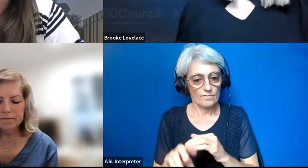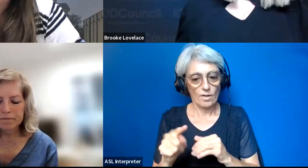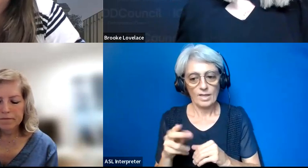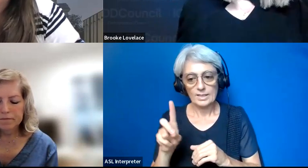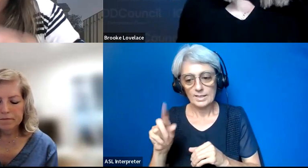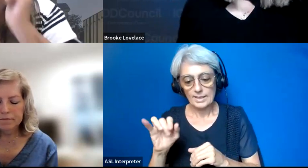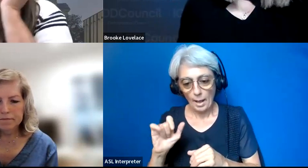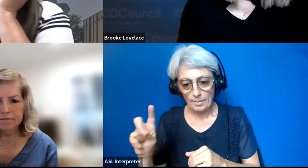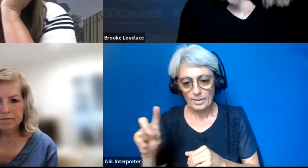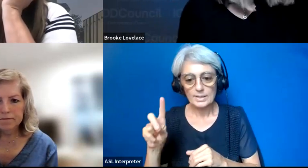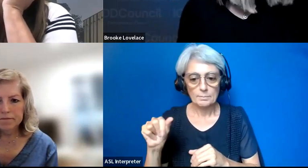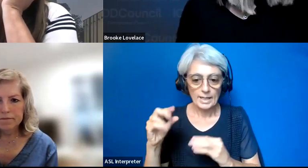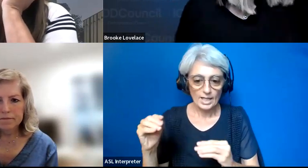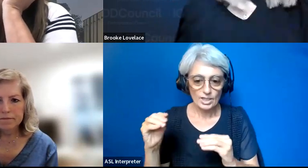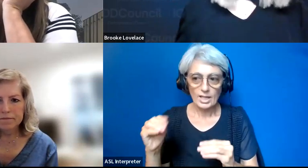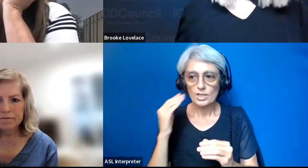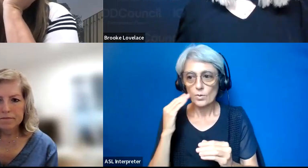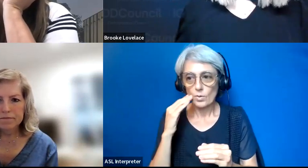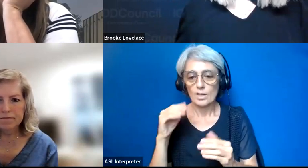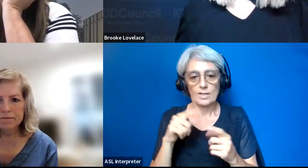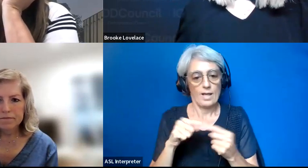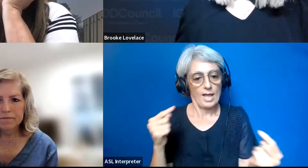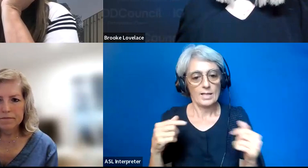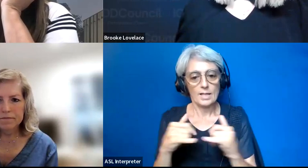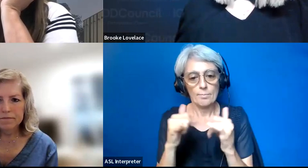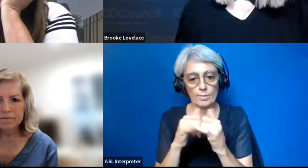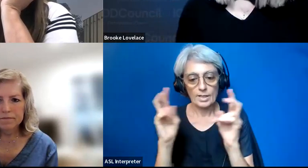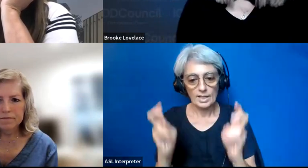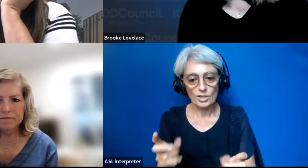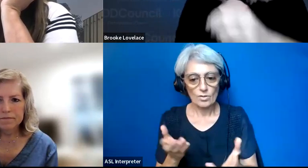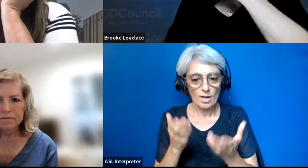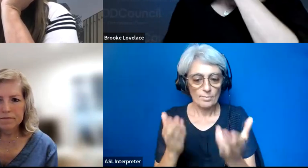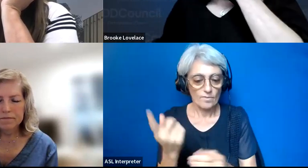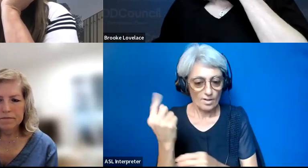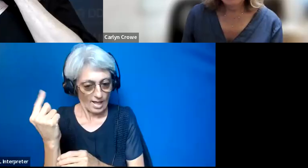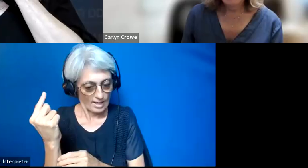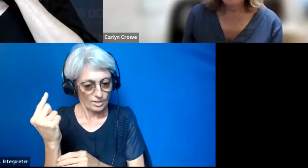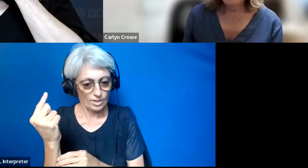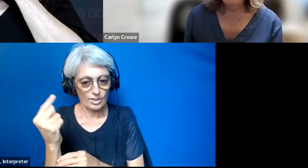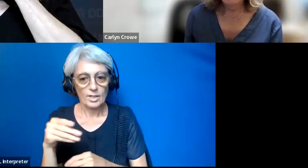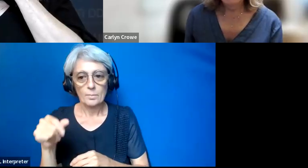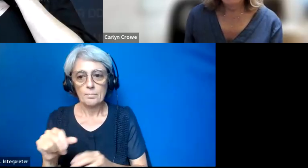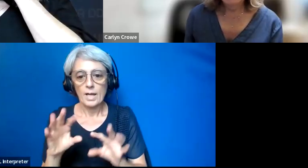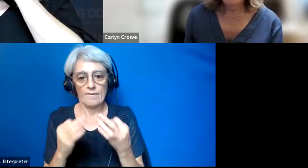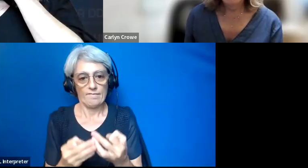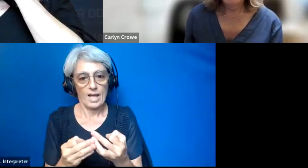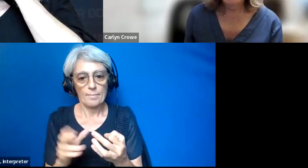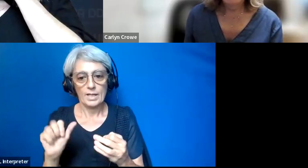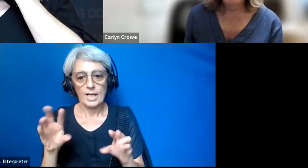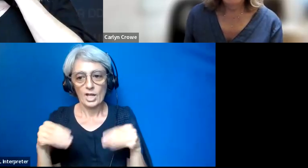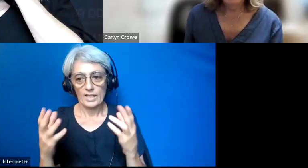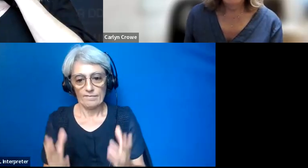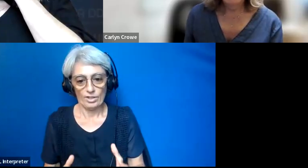disabled, disability education awareness, anti-bullying issue that I put forth last year, paid family